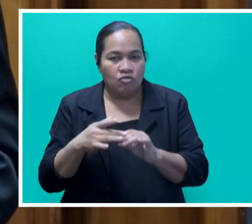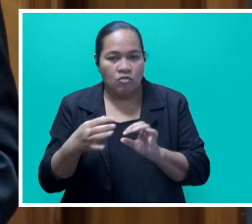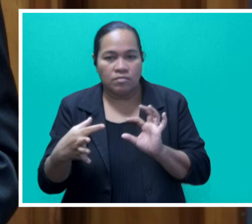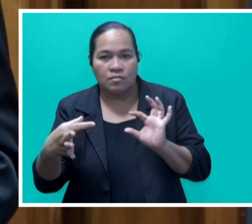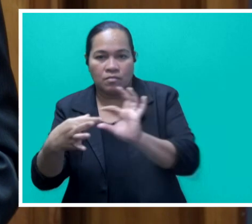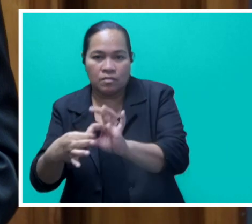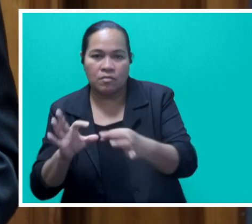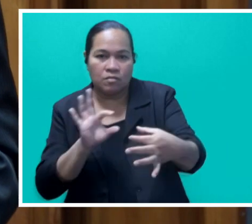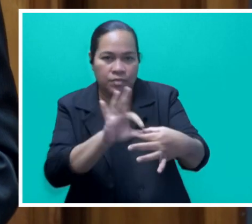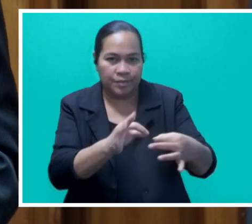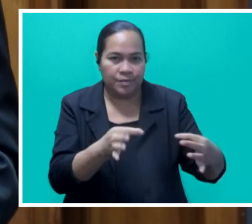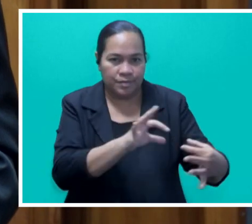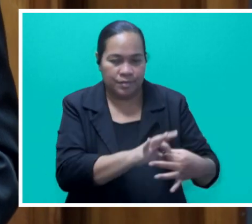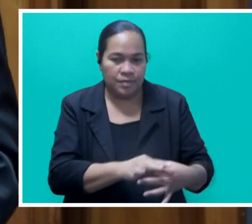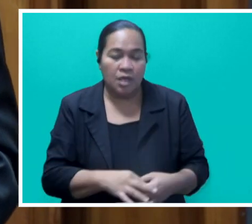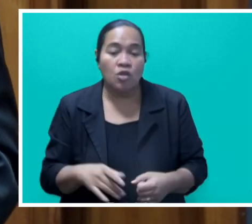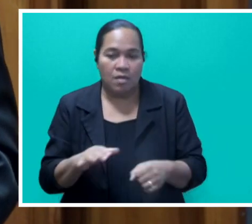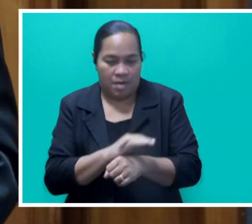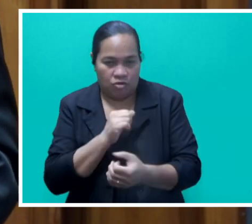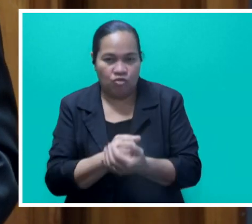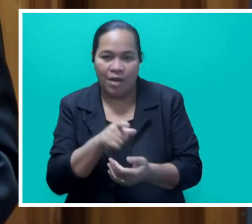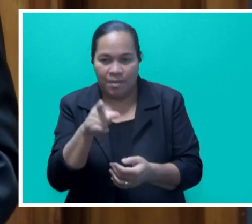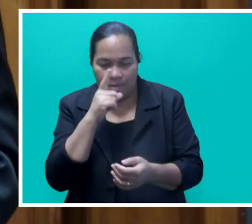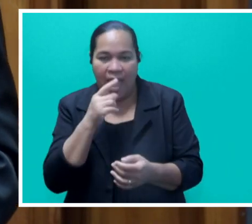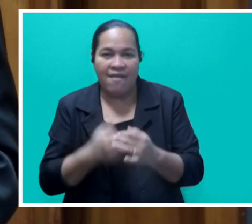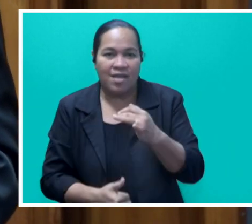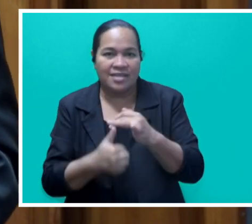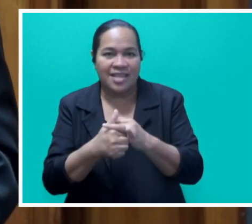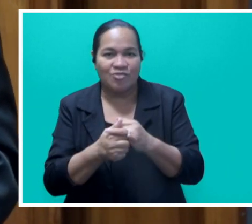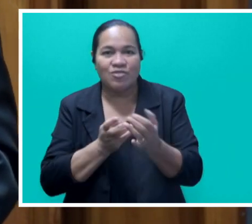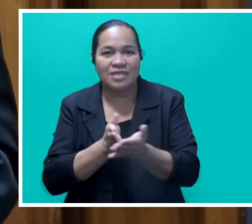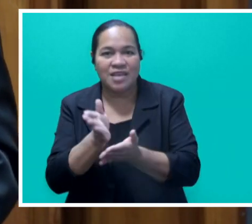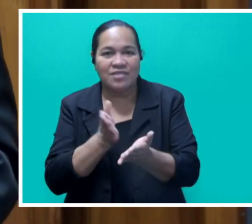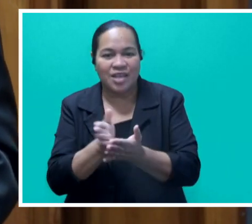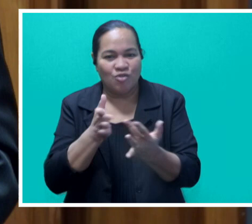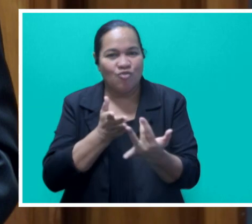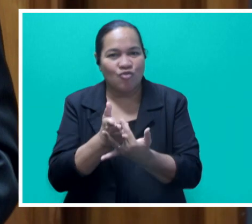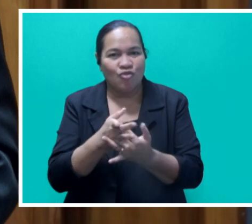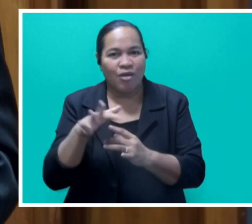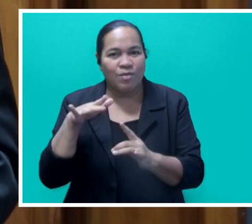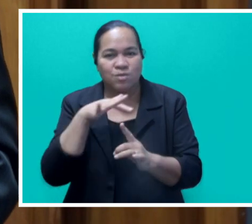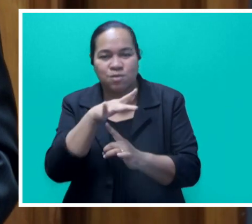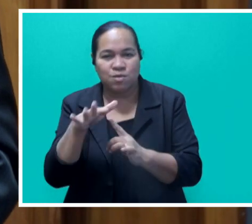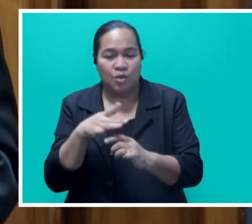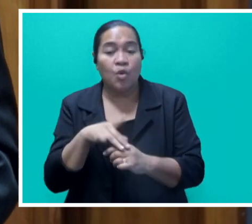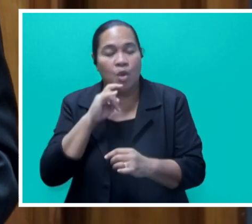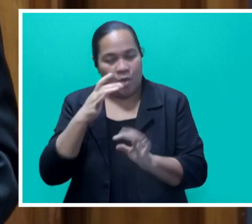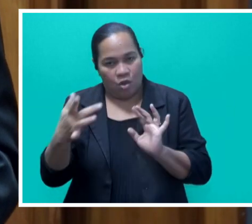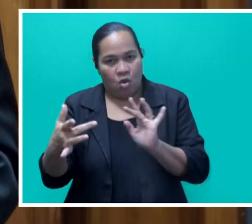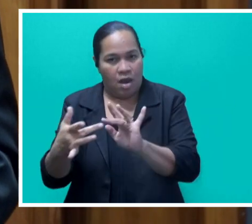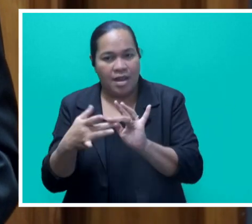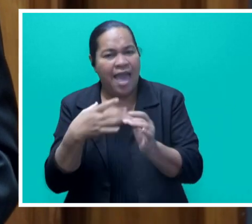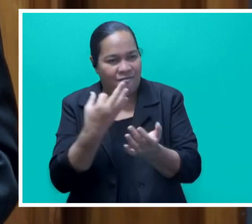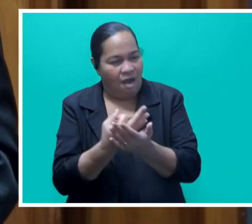and digital access to digital services. With the Universal Services Fund, we will connect the unconnected. There